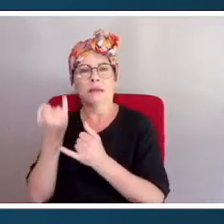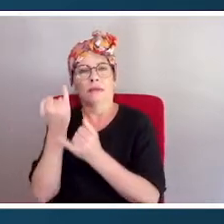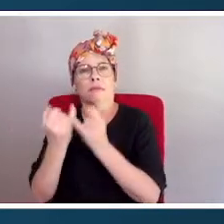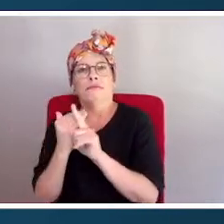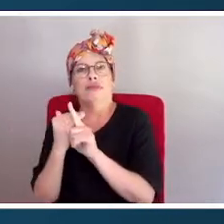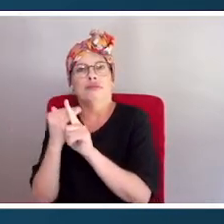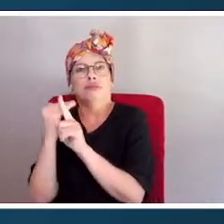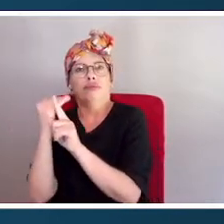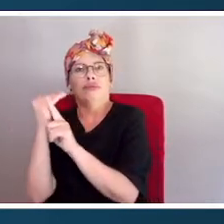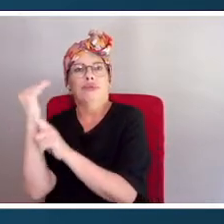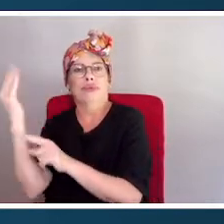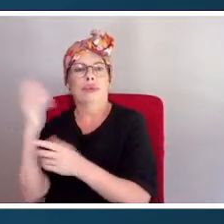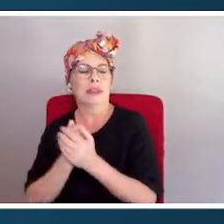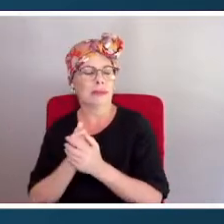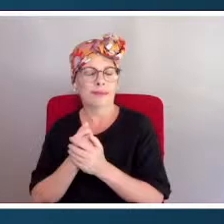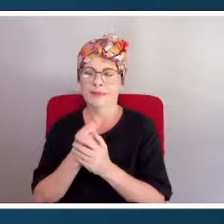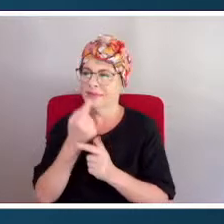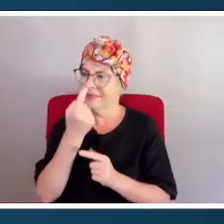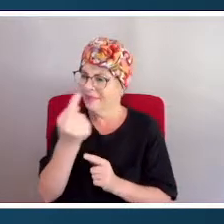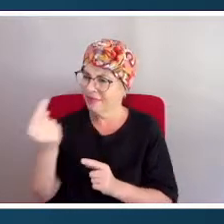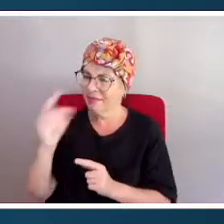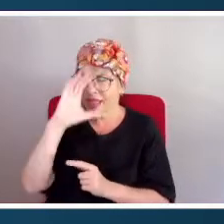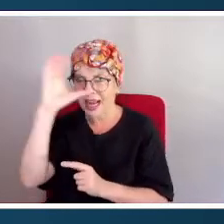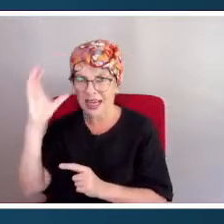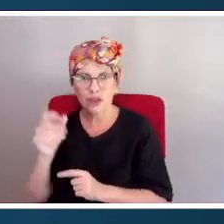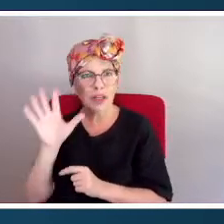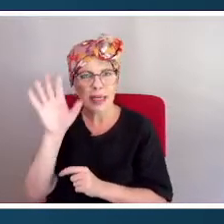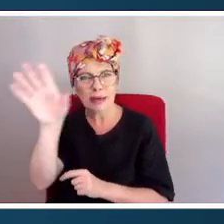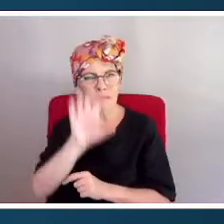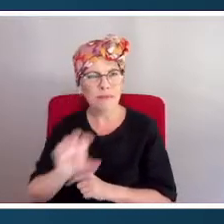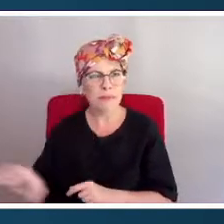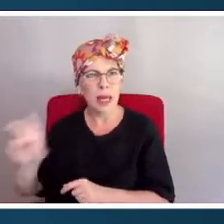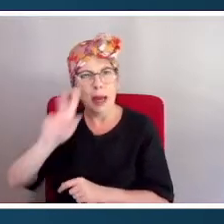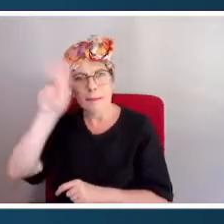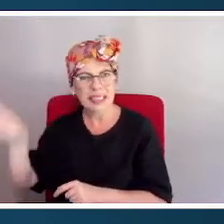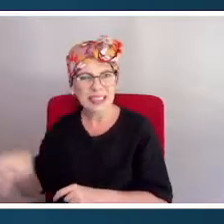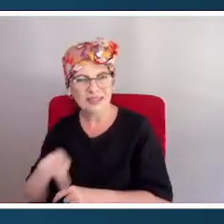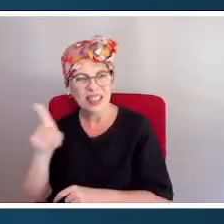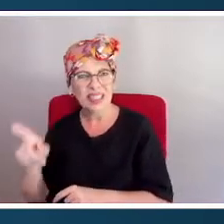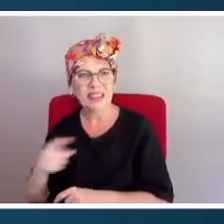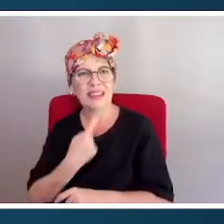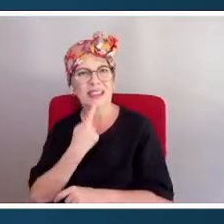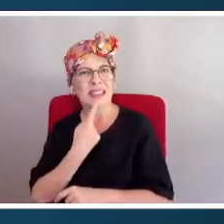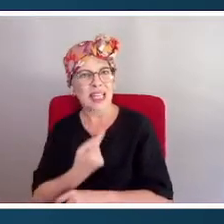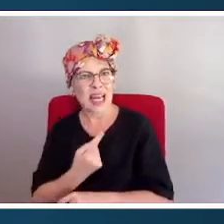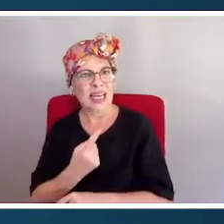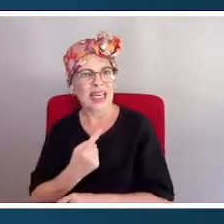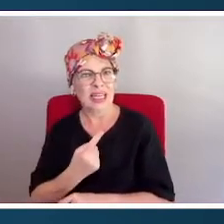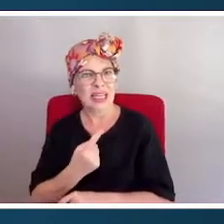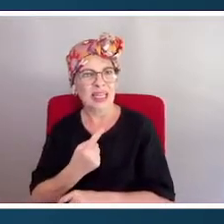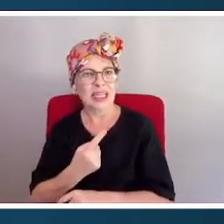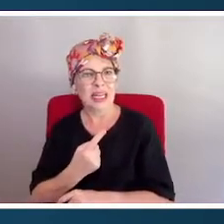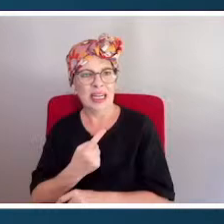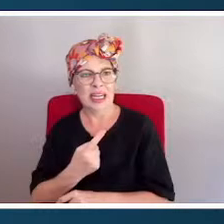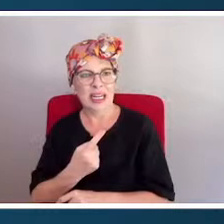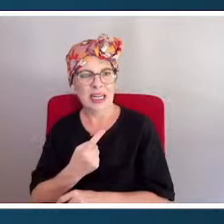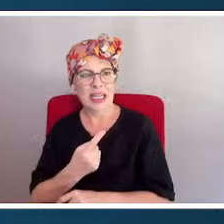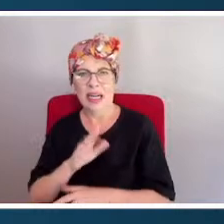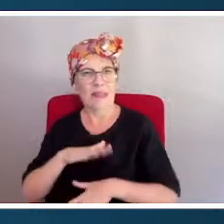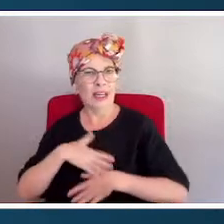Country after country across the Pacific have said that they do not desire to be